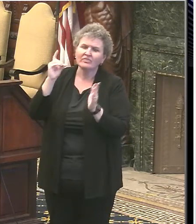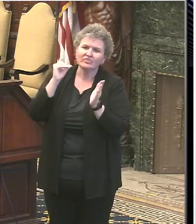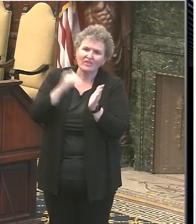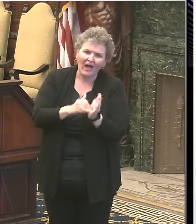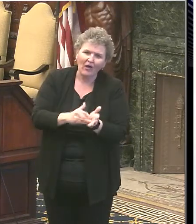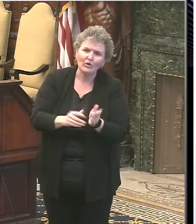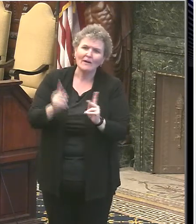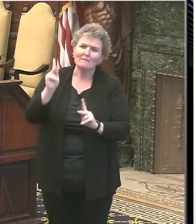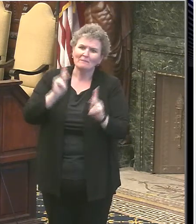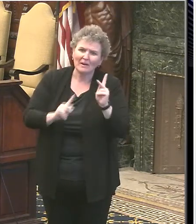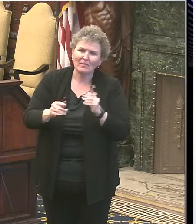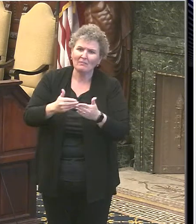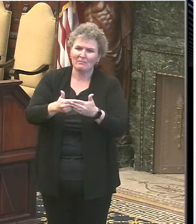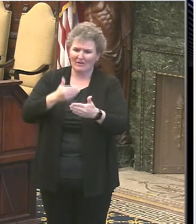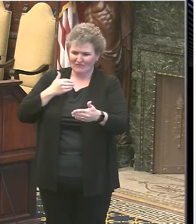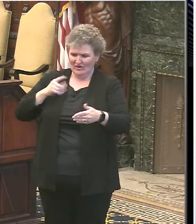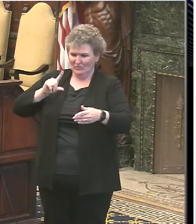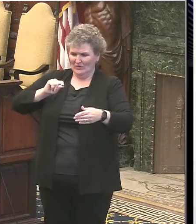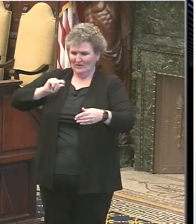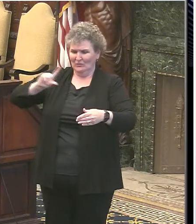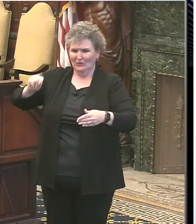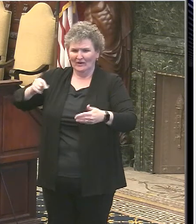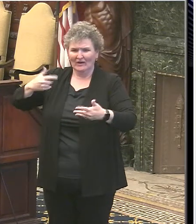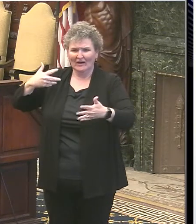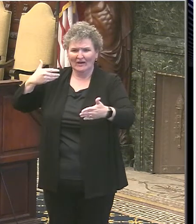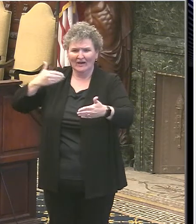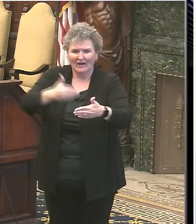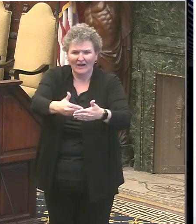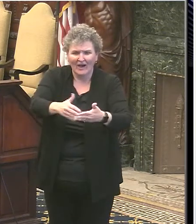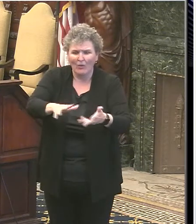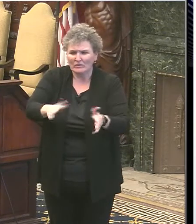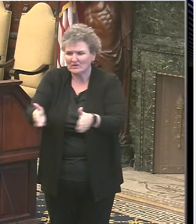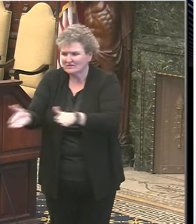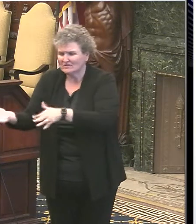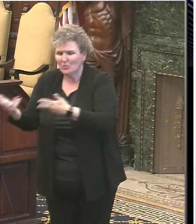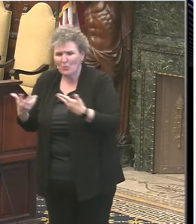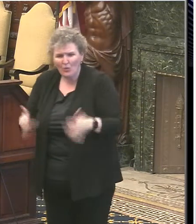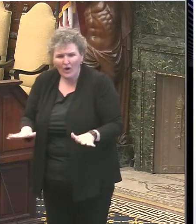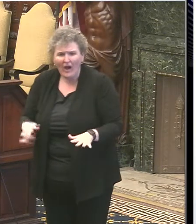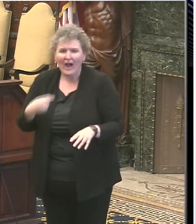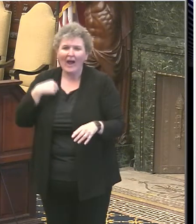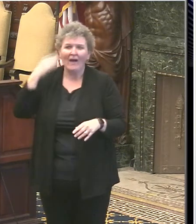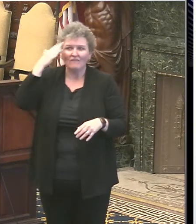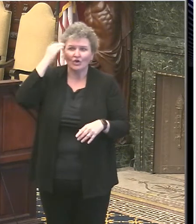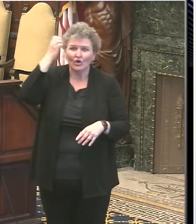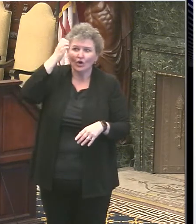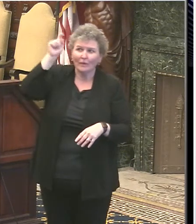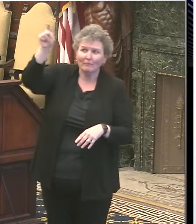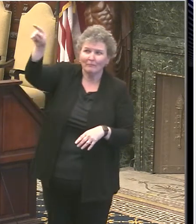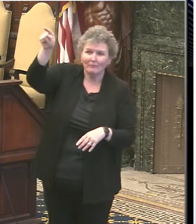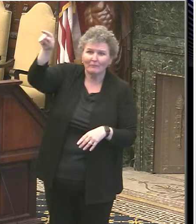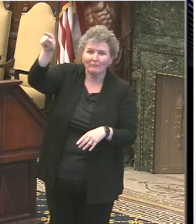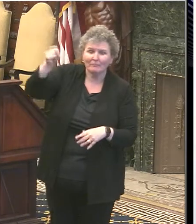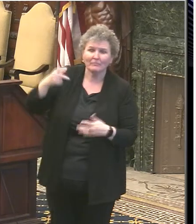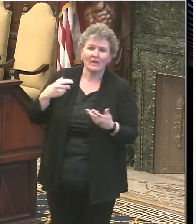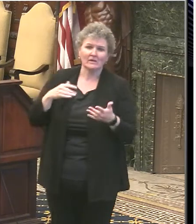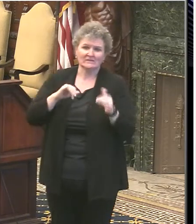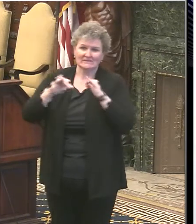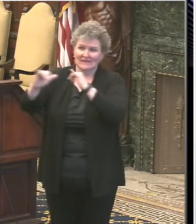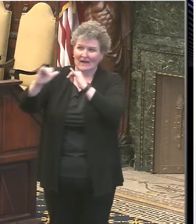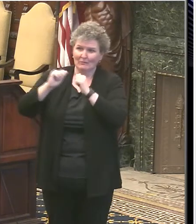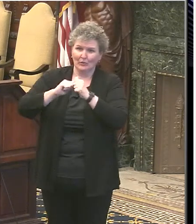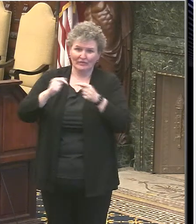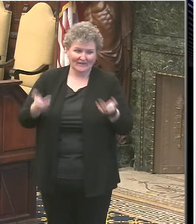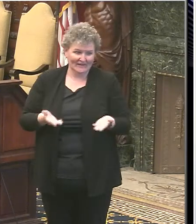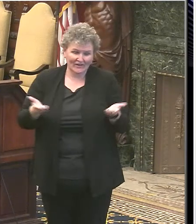lot of deaths. We have a model, we have models, I should say, in Europe where they have restrictions very similar to these, and